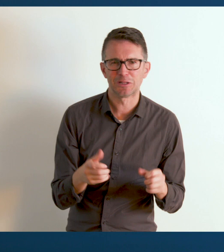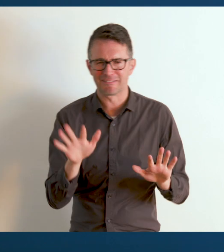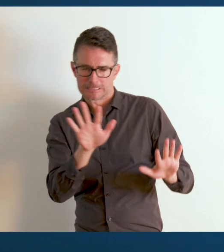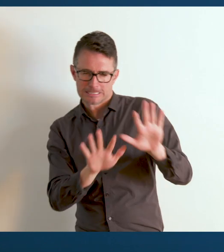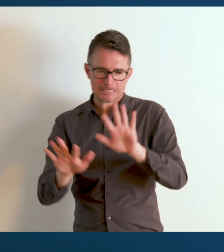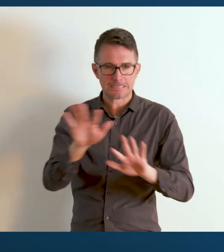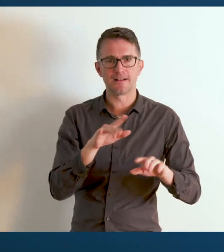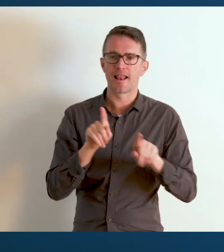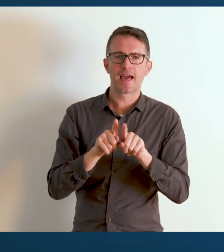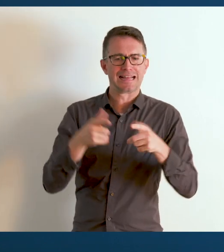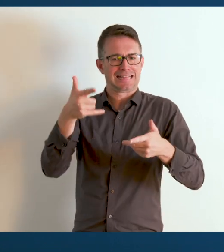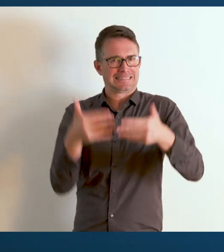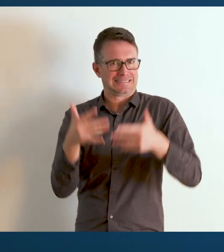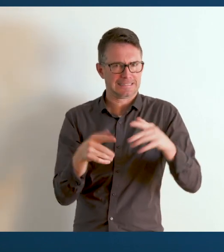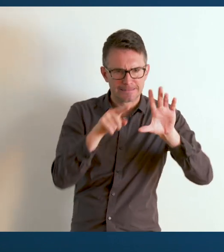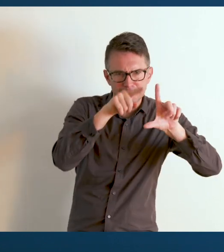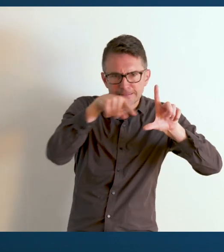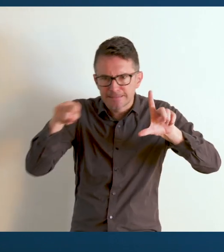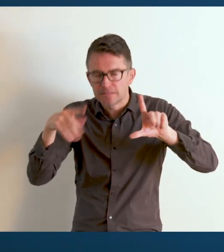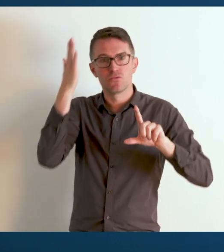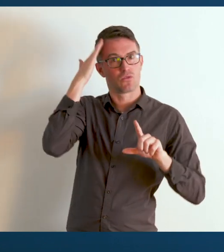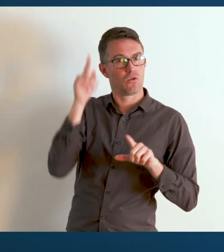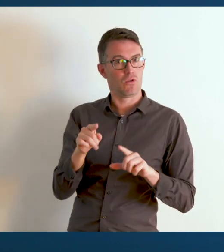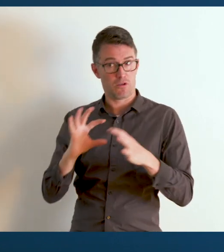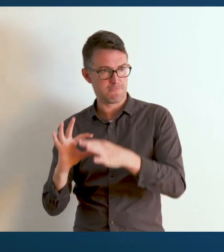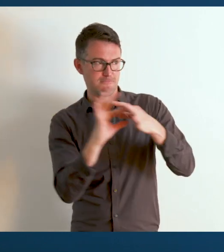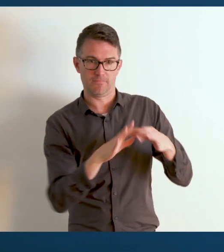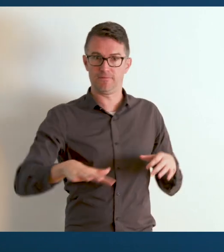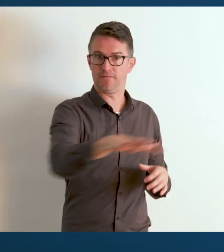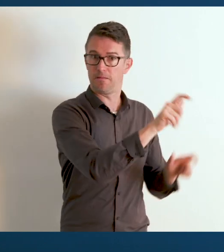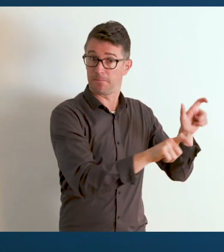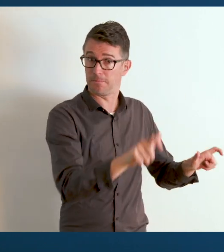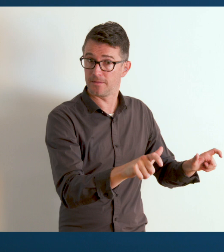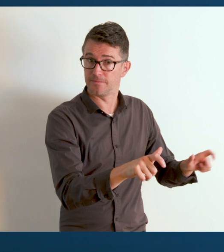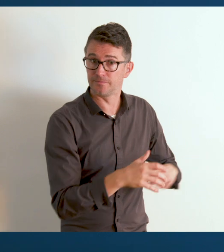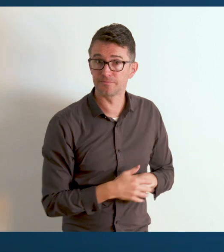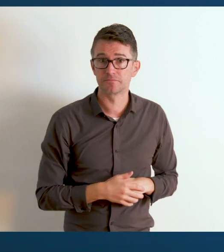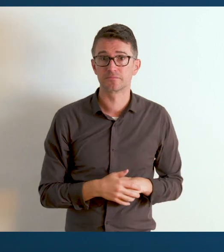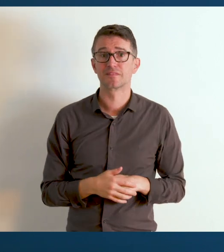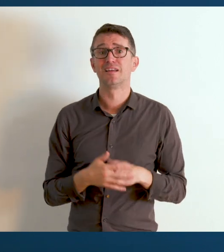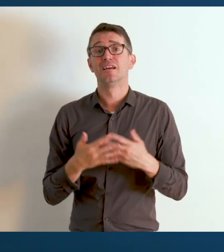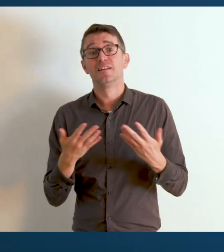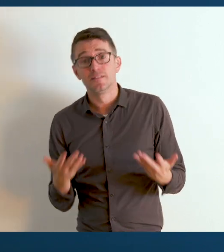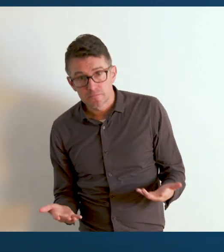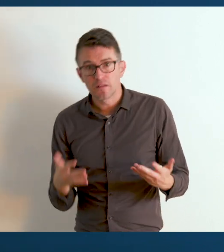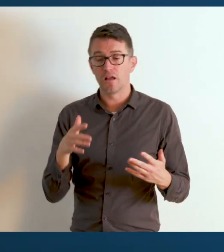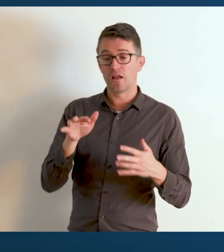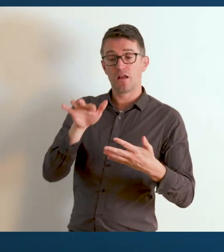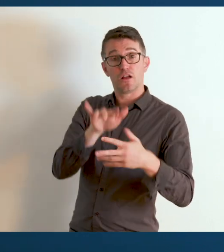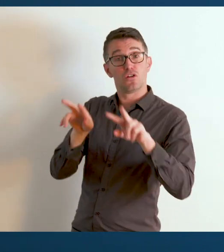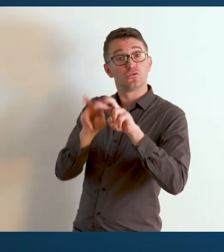reliable statistics. So you have to make sure that your sample is collecting the people that you want to include. There can be